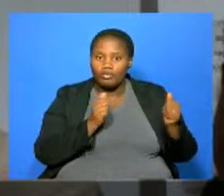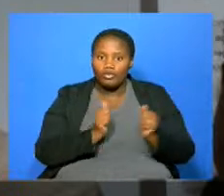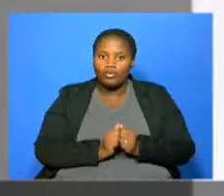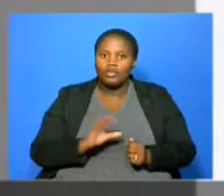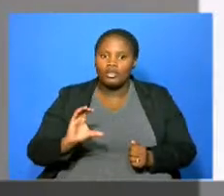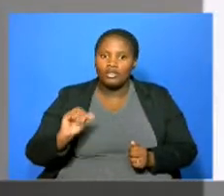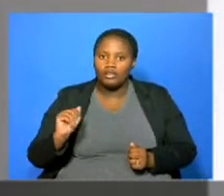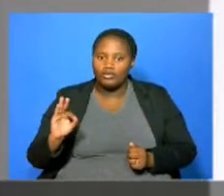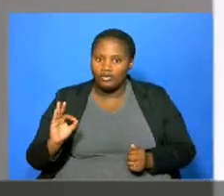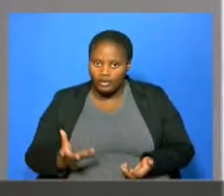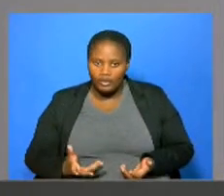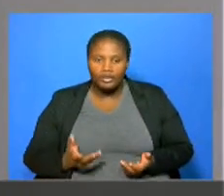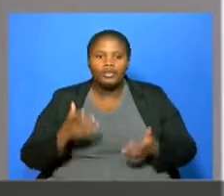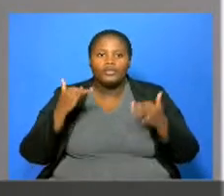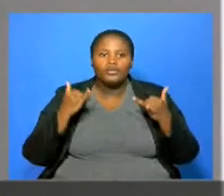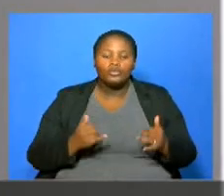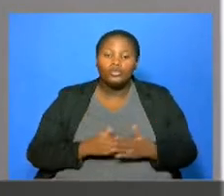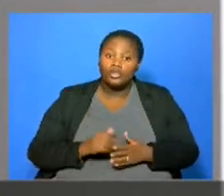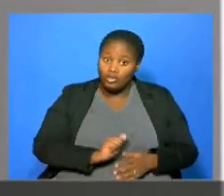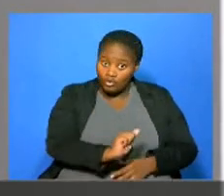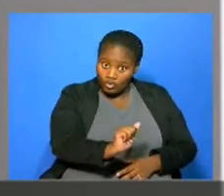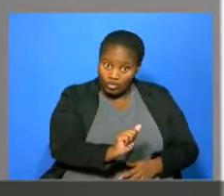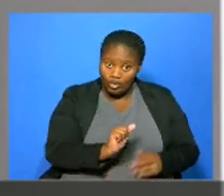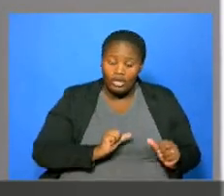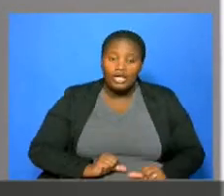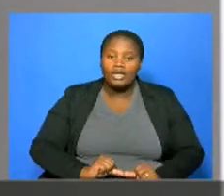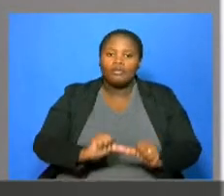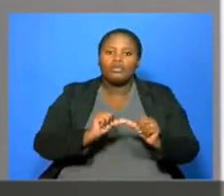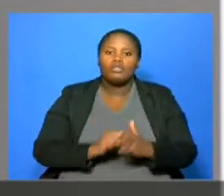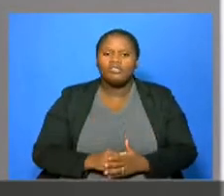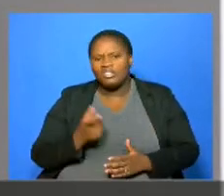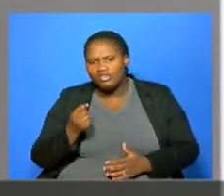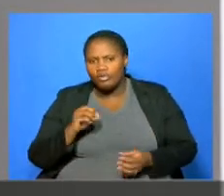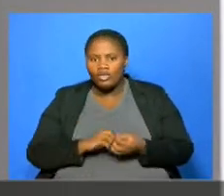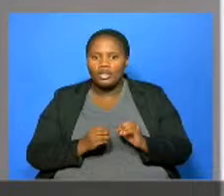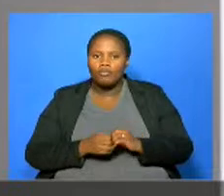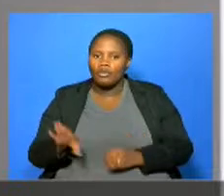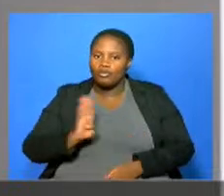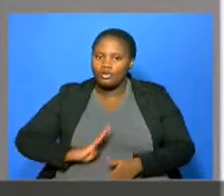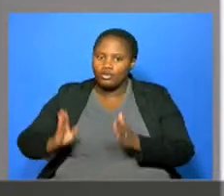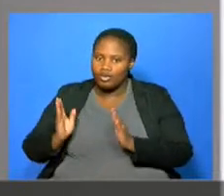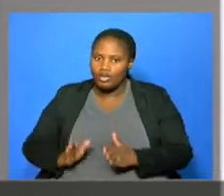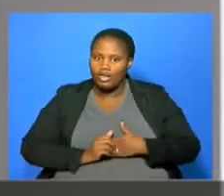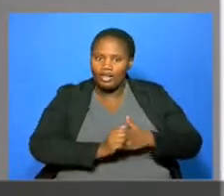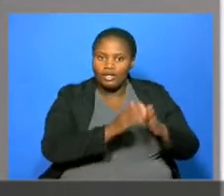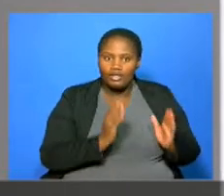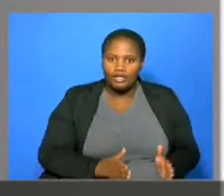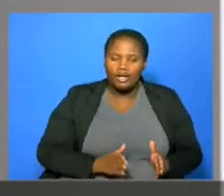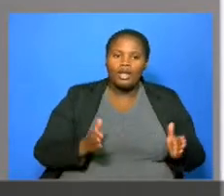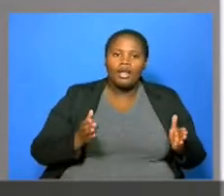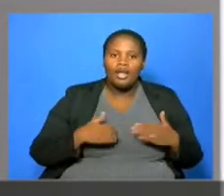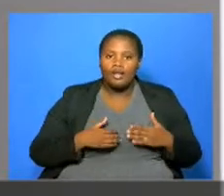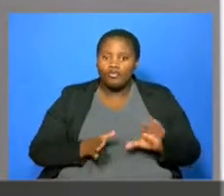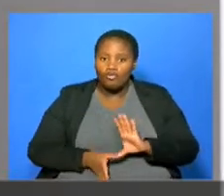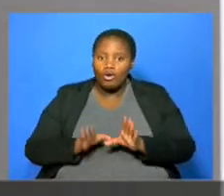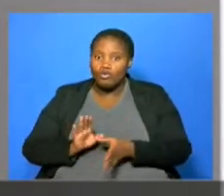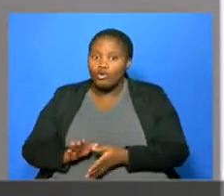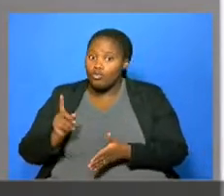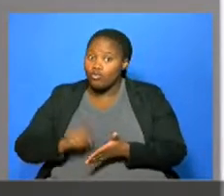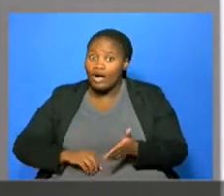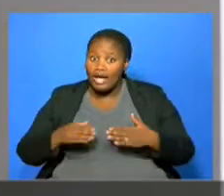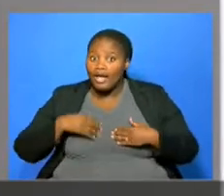CAF. You remain among the few Botswana leaders that have walked the talk in terms